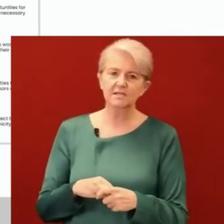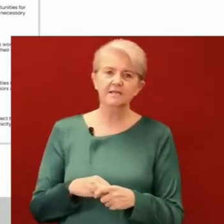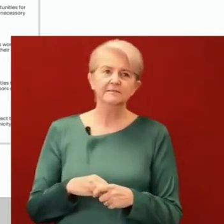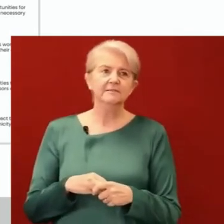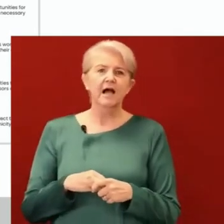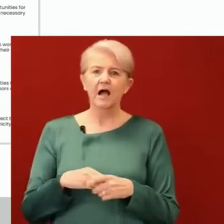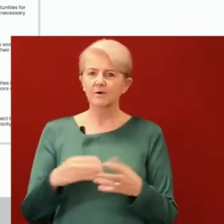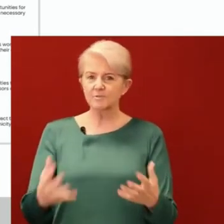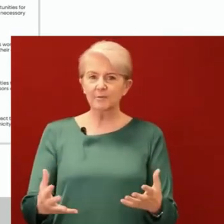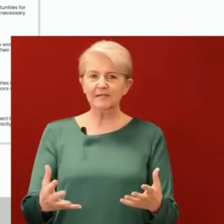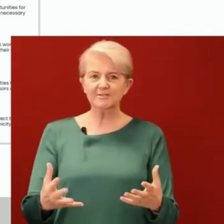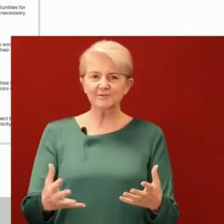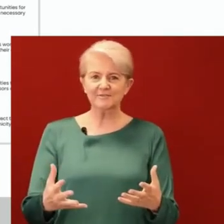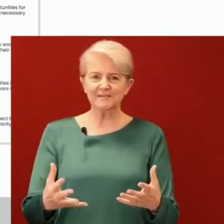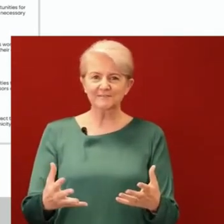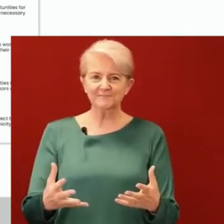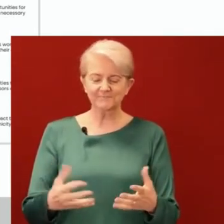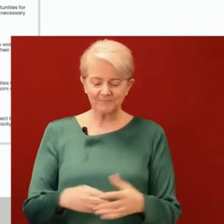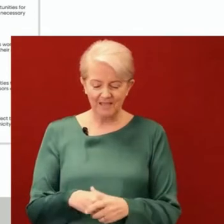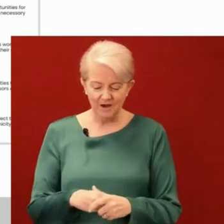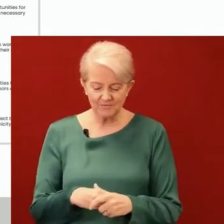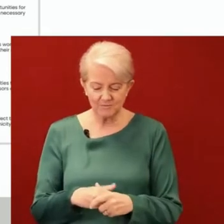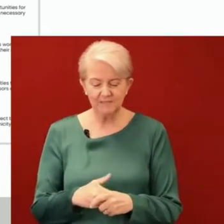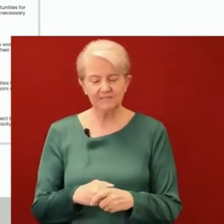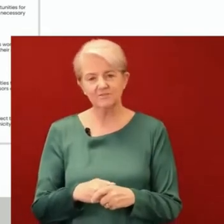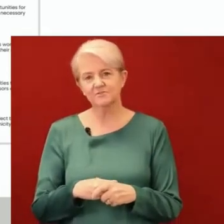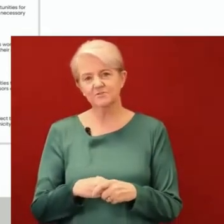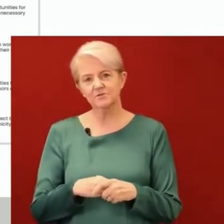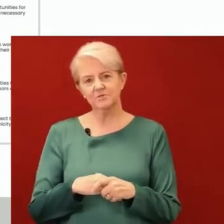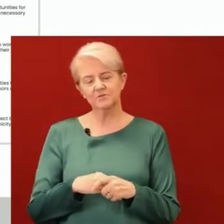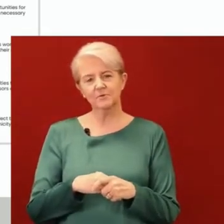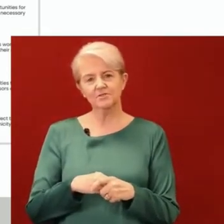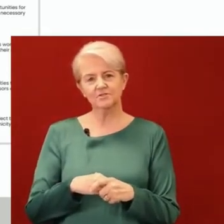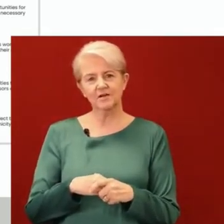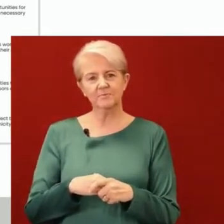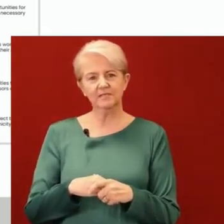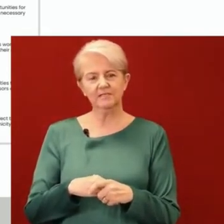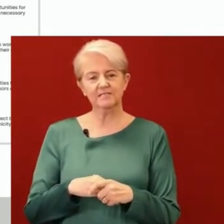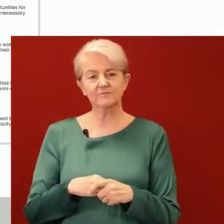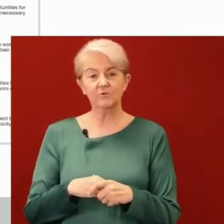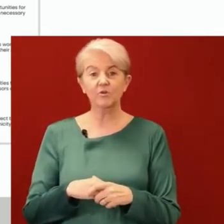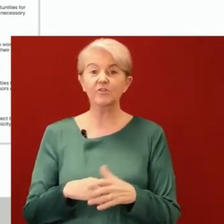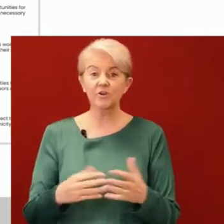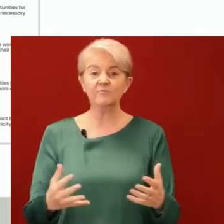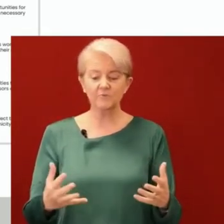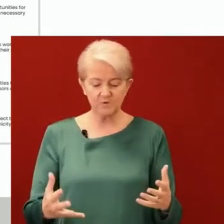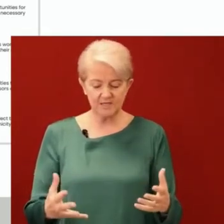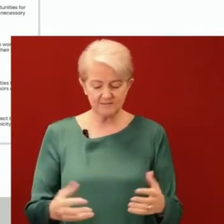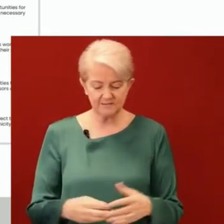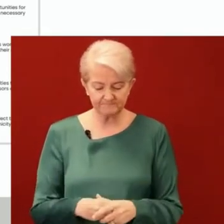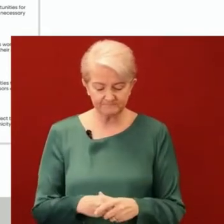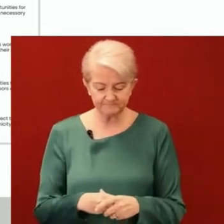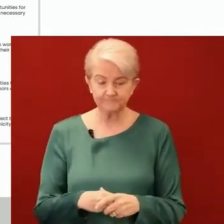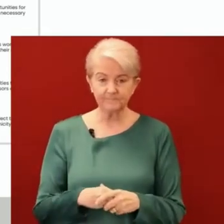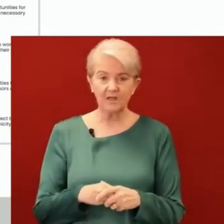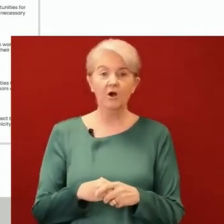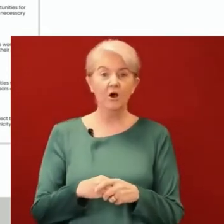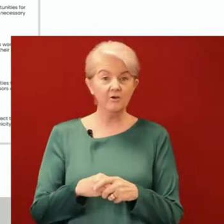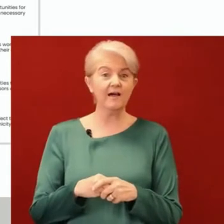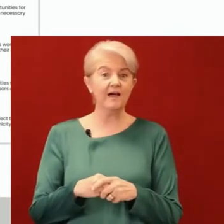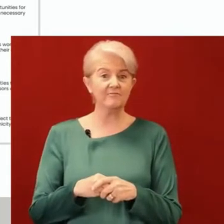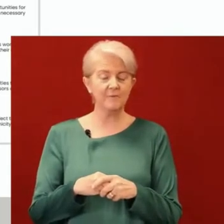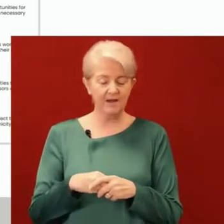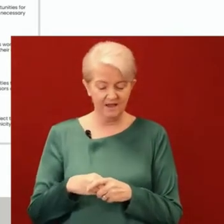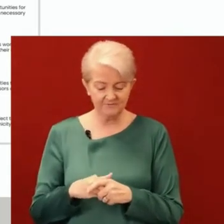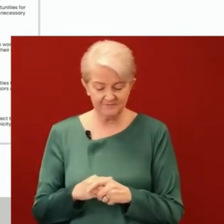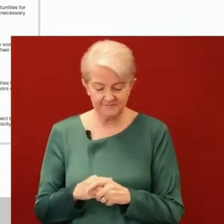John, I was a police officer, and I was a police officer with the West Australian Police for 34 years,